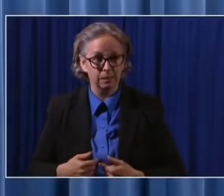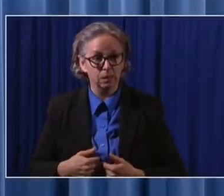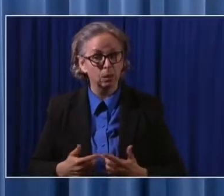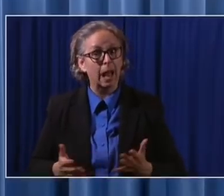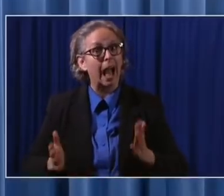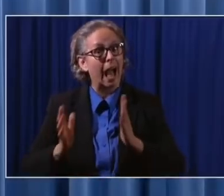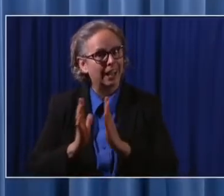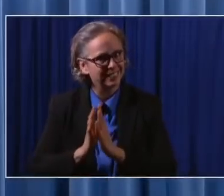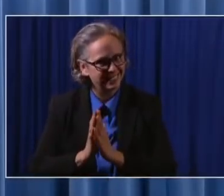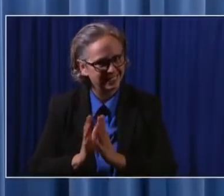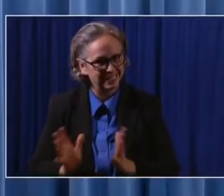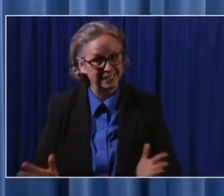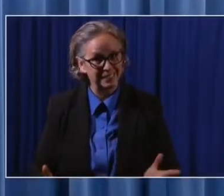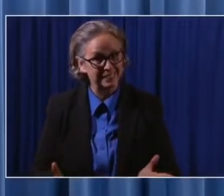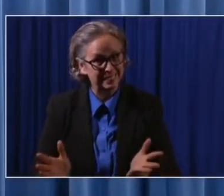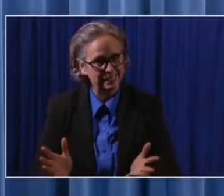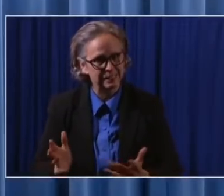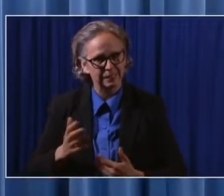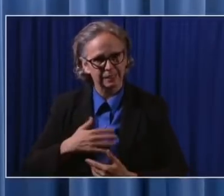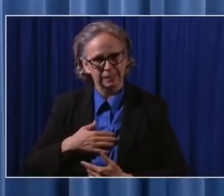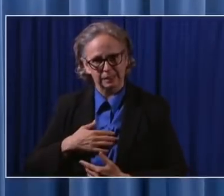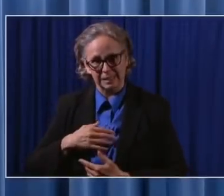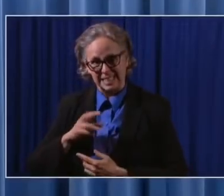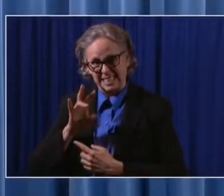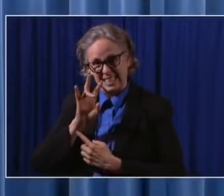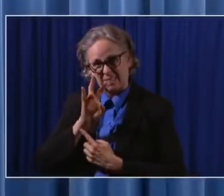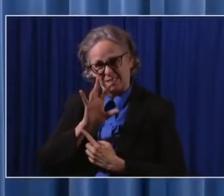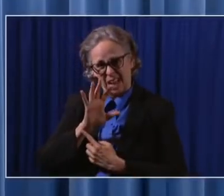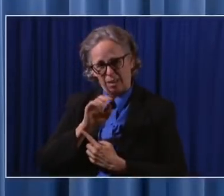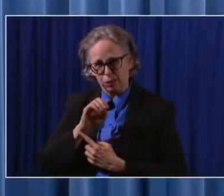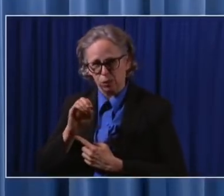people who are actually out in public,